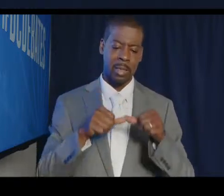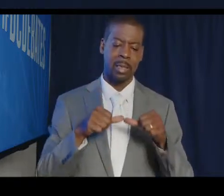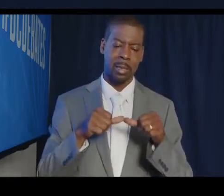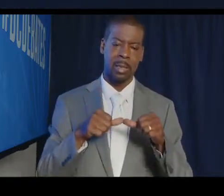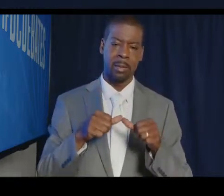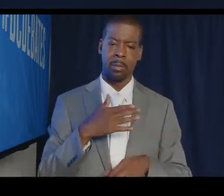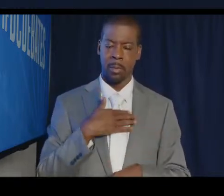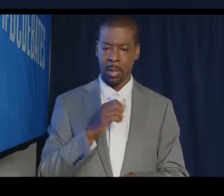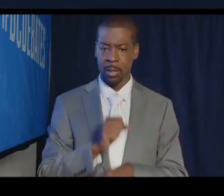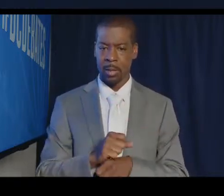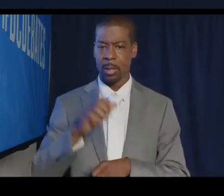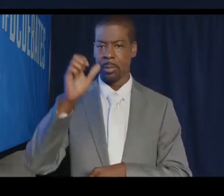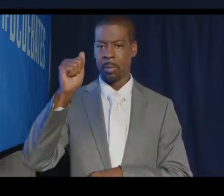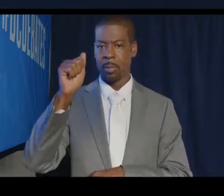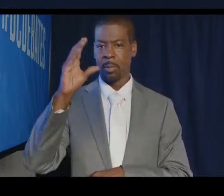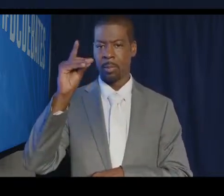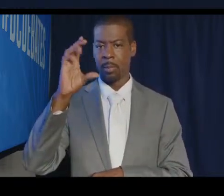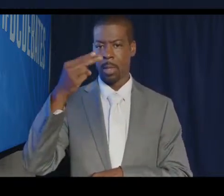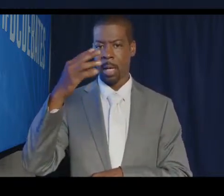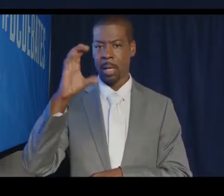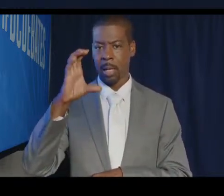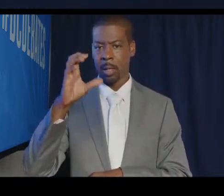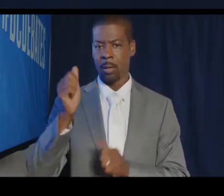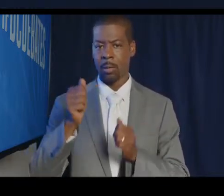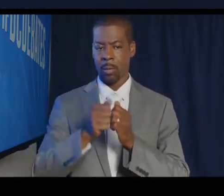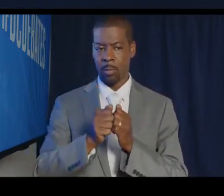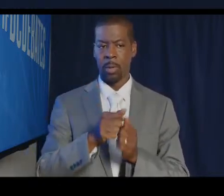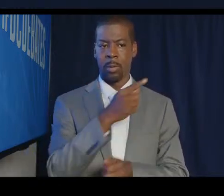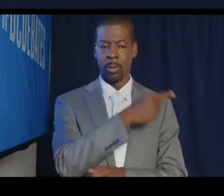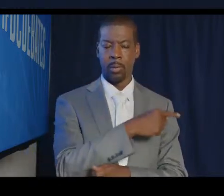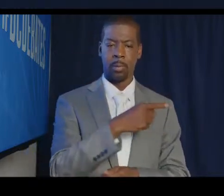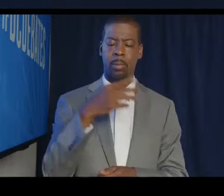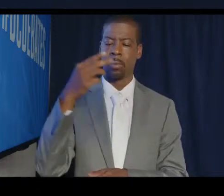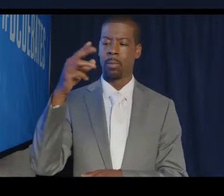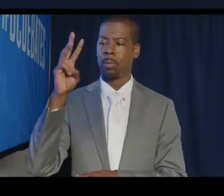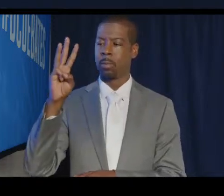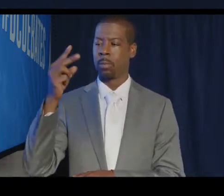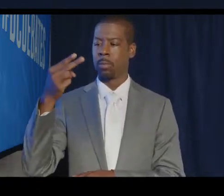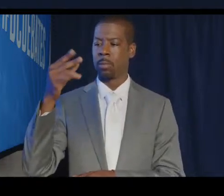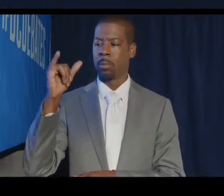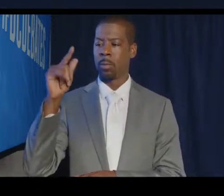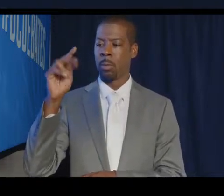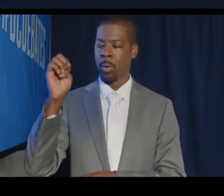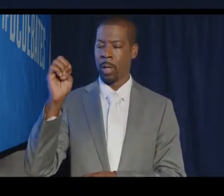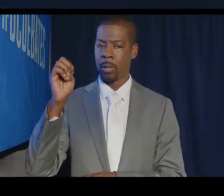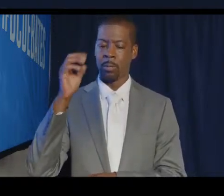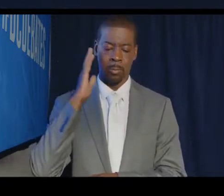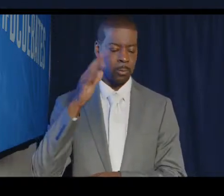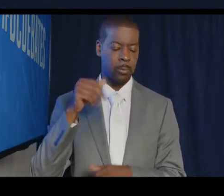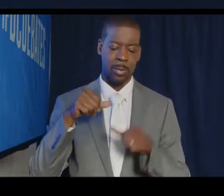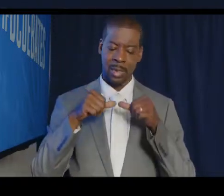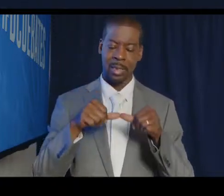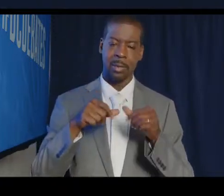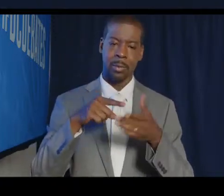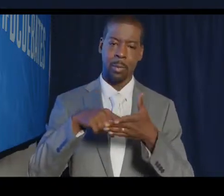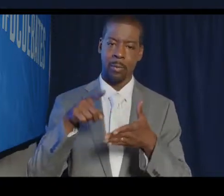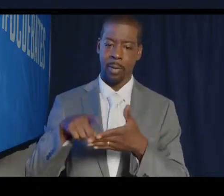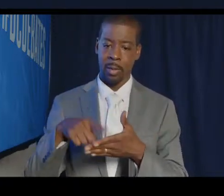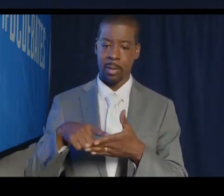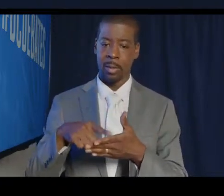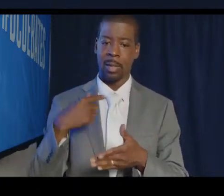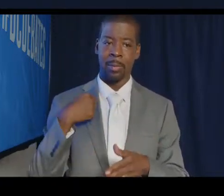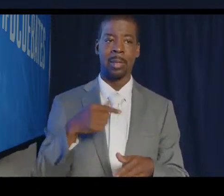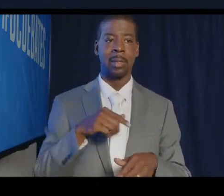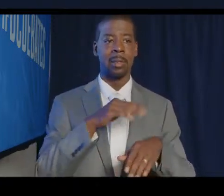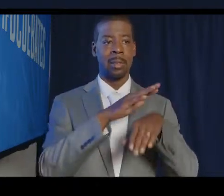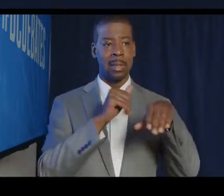ad hoc committee I'm serving on with Councilmember Robert White, and we're going to go through the investigation piece. But I've also been calling on the mayor's office